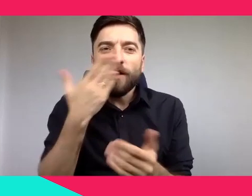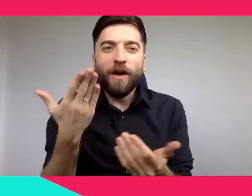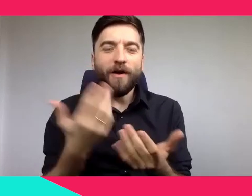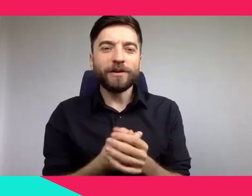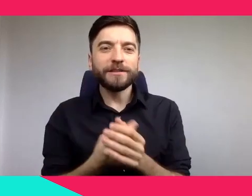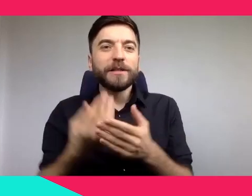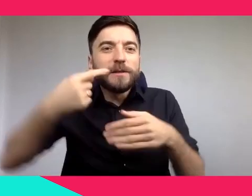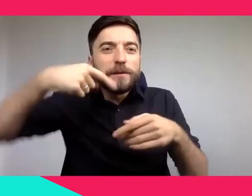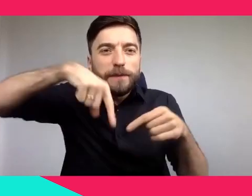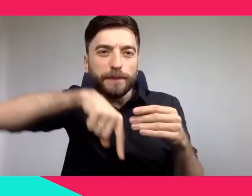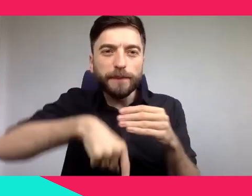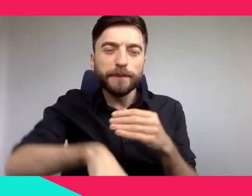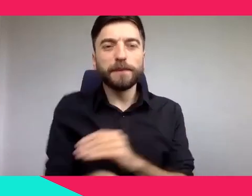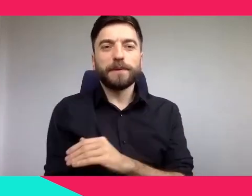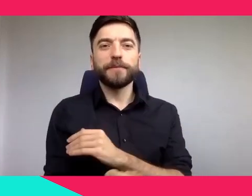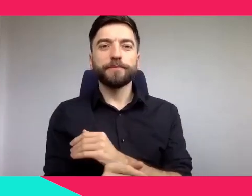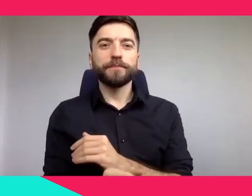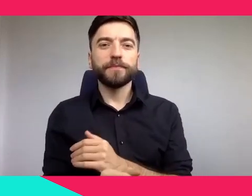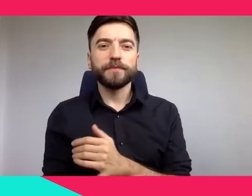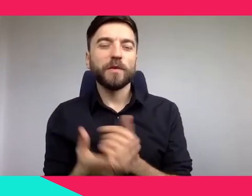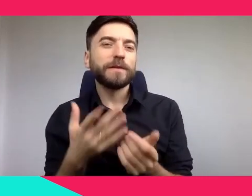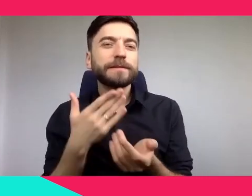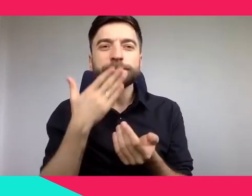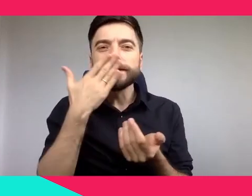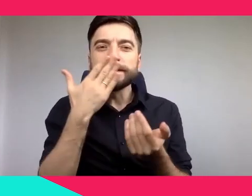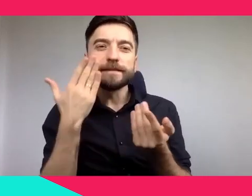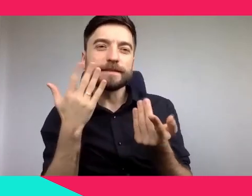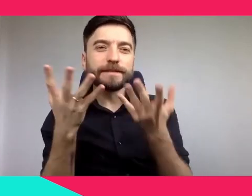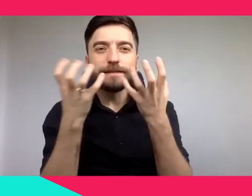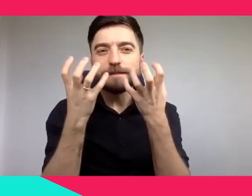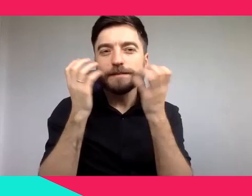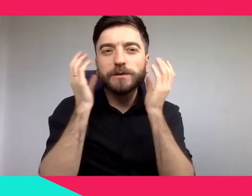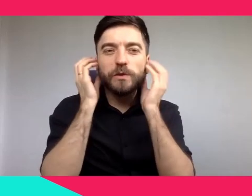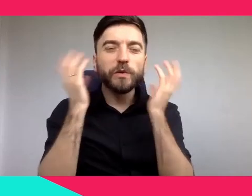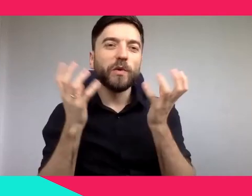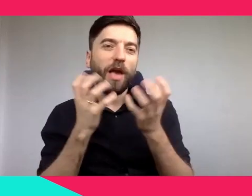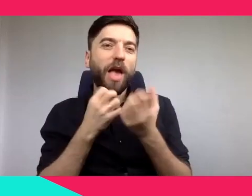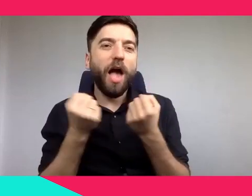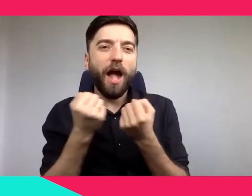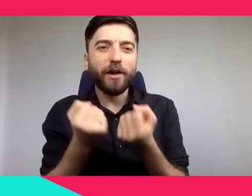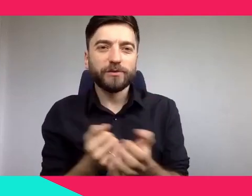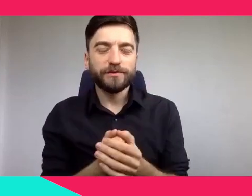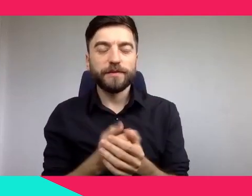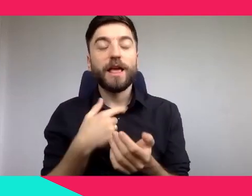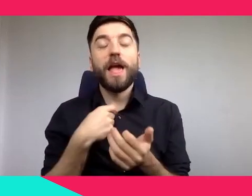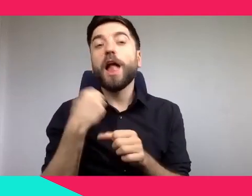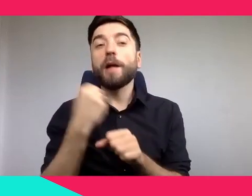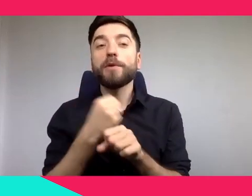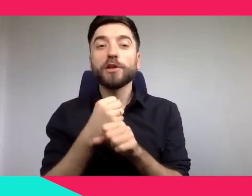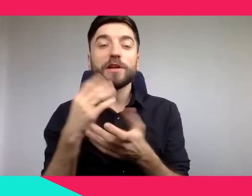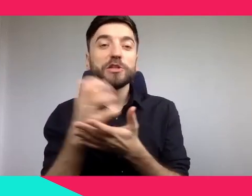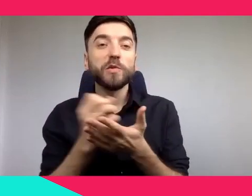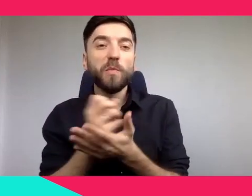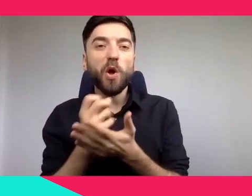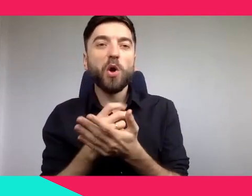involved. I currently work on collections of the Second World War. A lot of